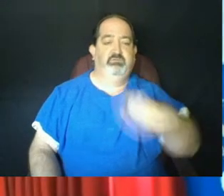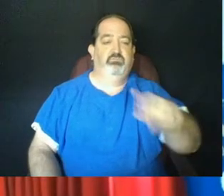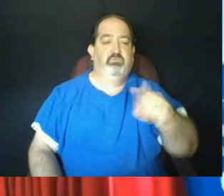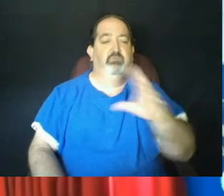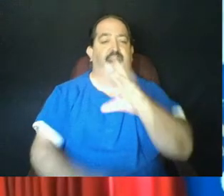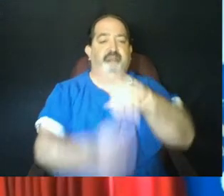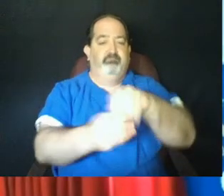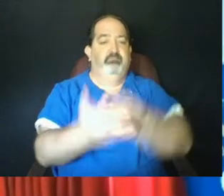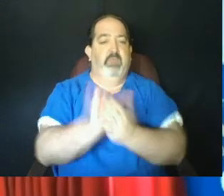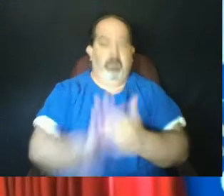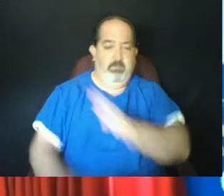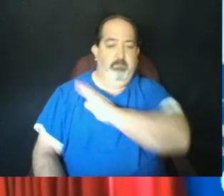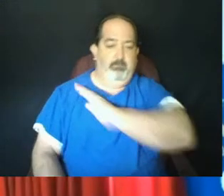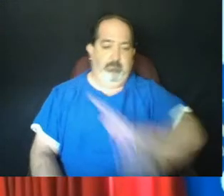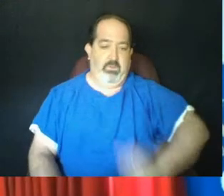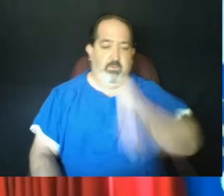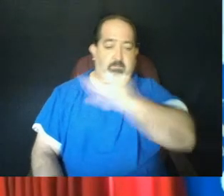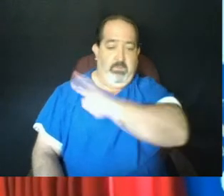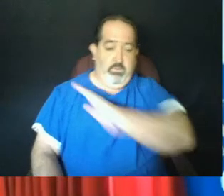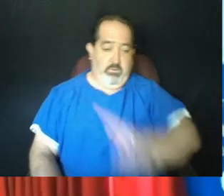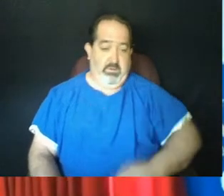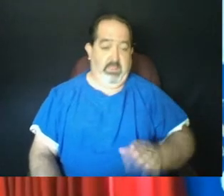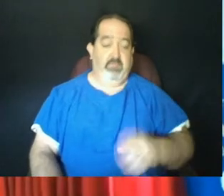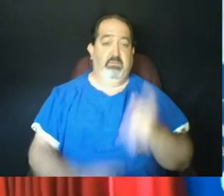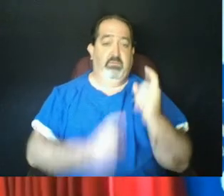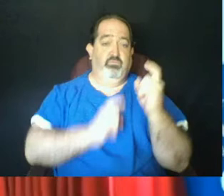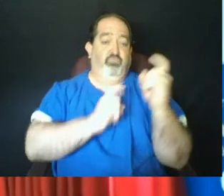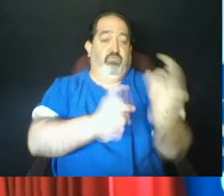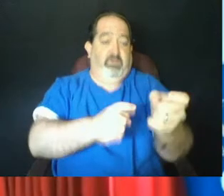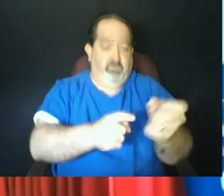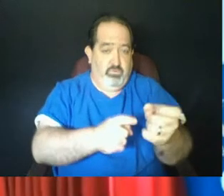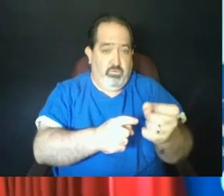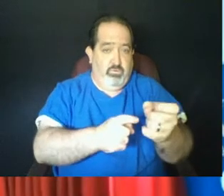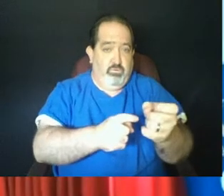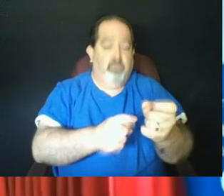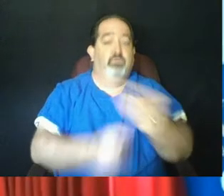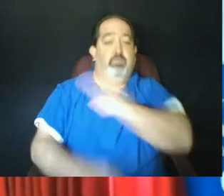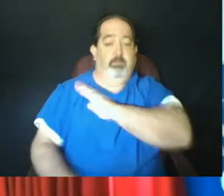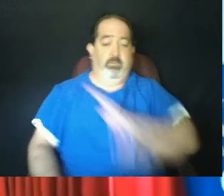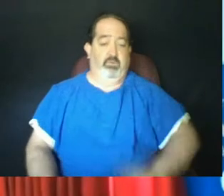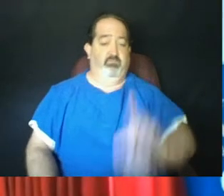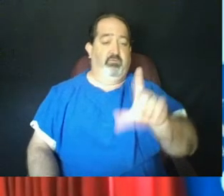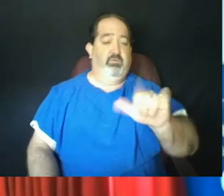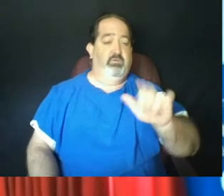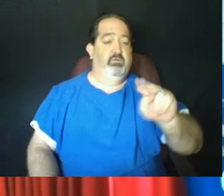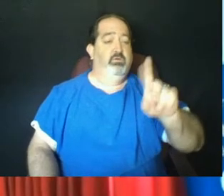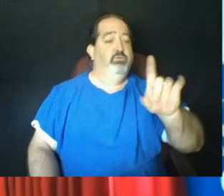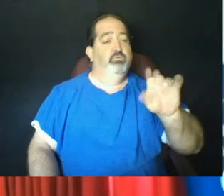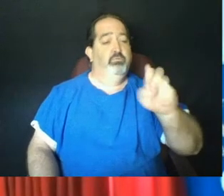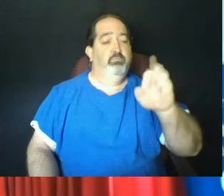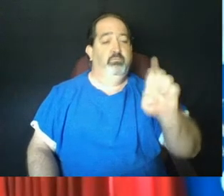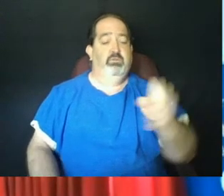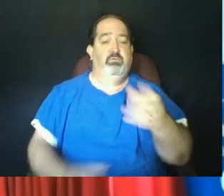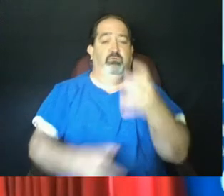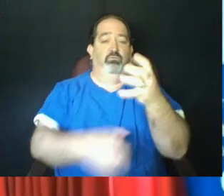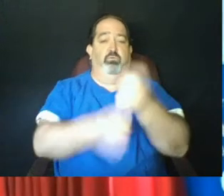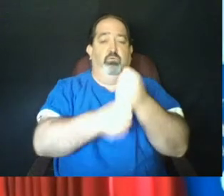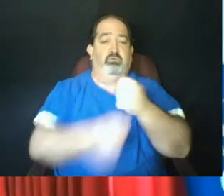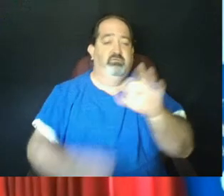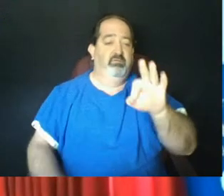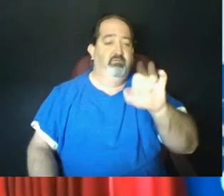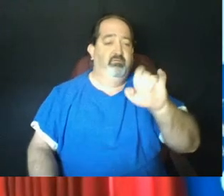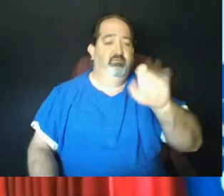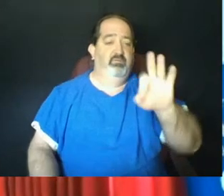and Baroness, and grant unto you the barony of Lyondemere. To hold as a fief from our